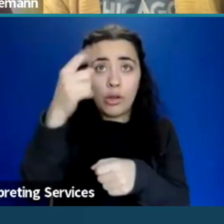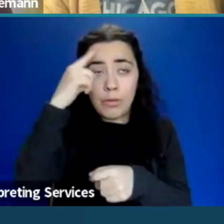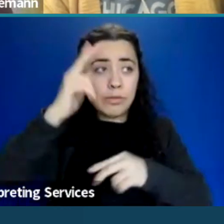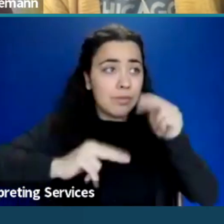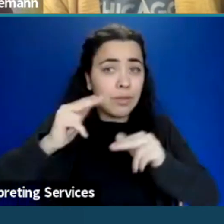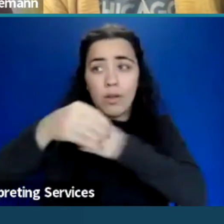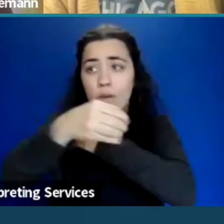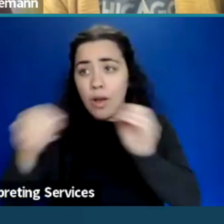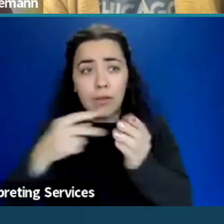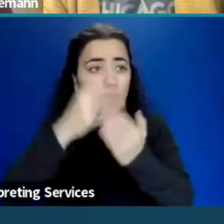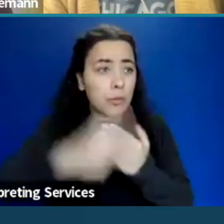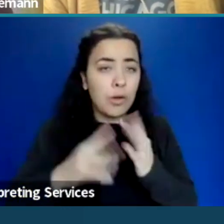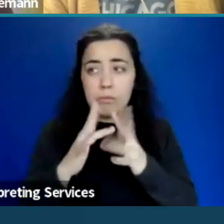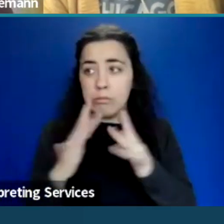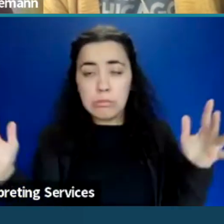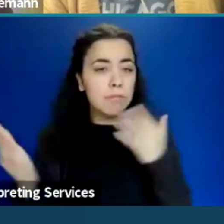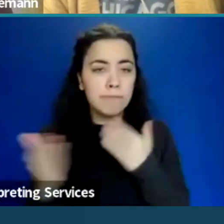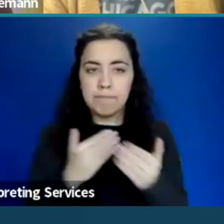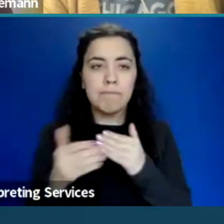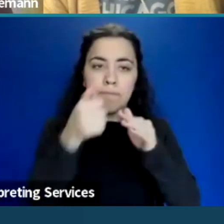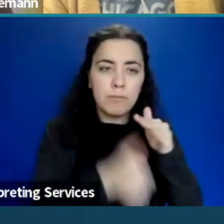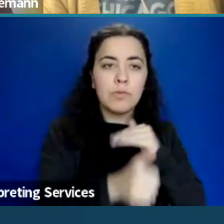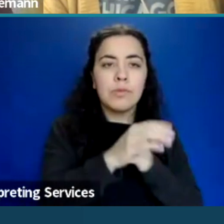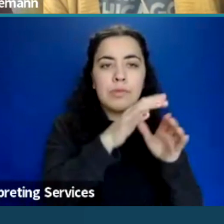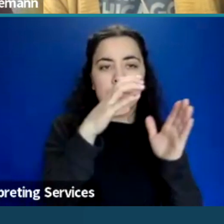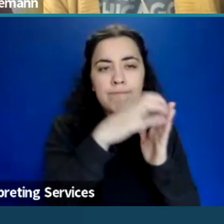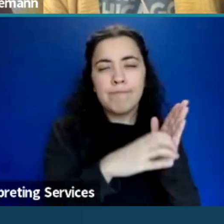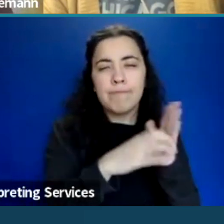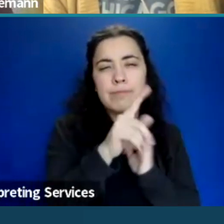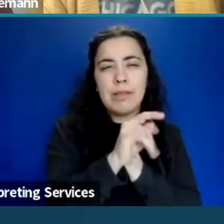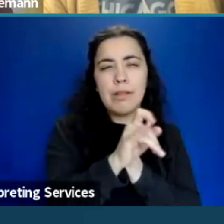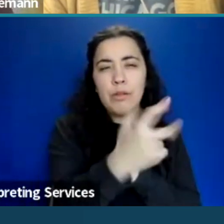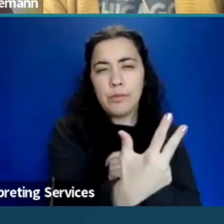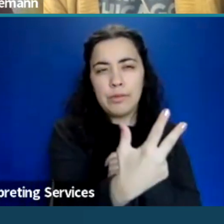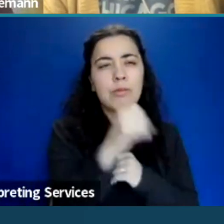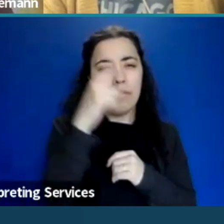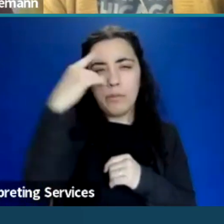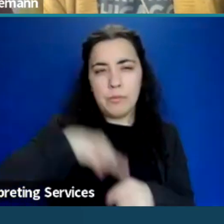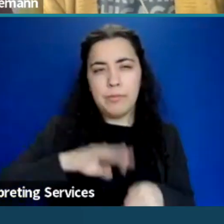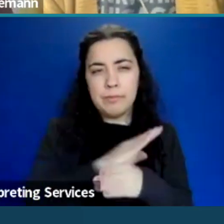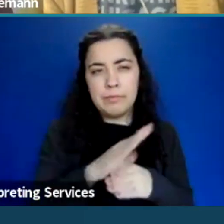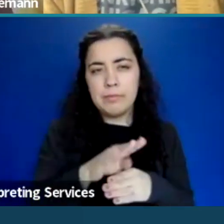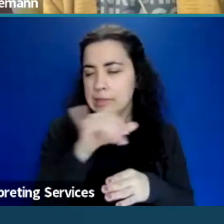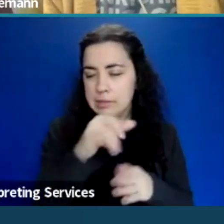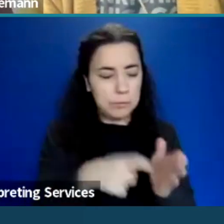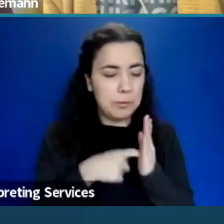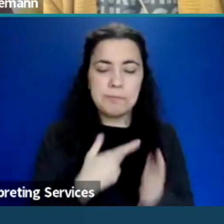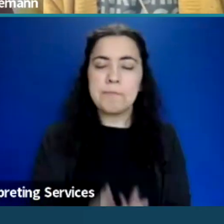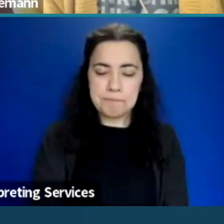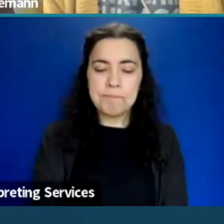same requirements as a Title III, so a nonprofit, a business. They have the same